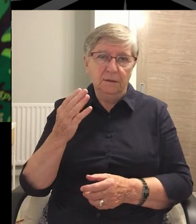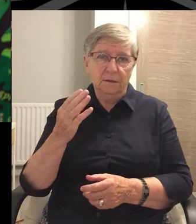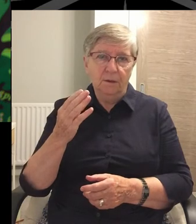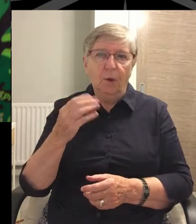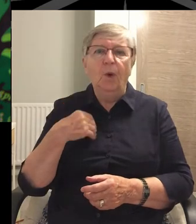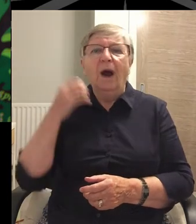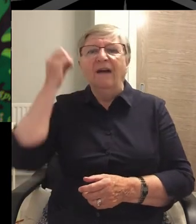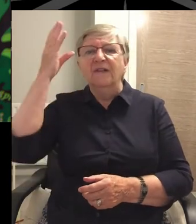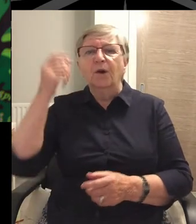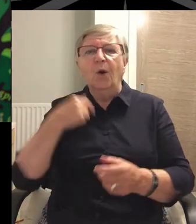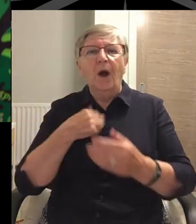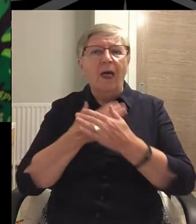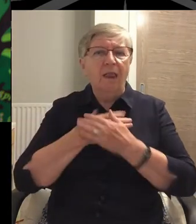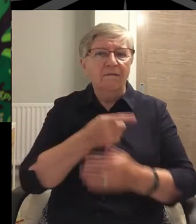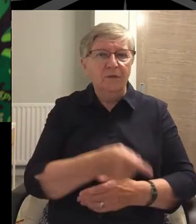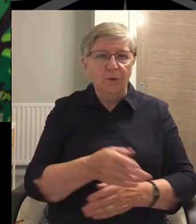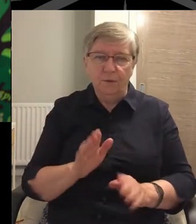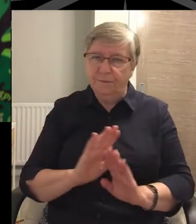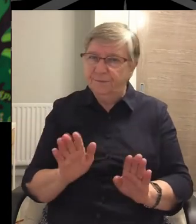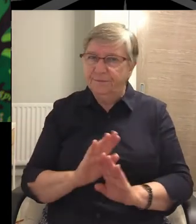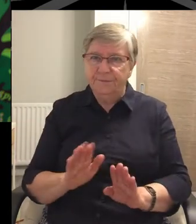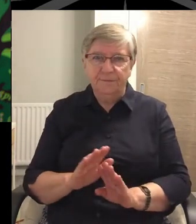doesn't forget that he loves.